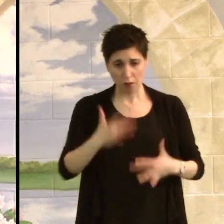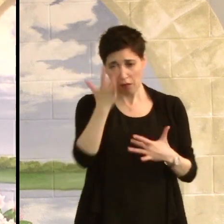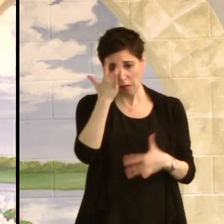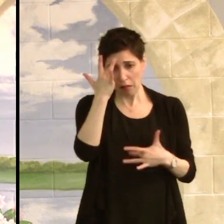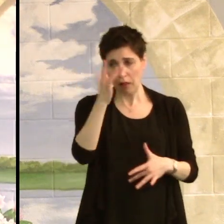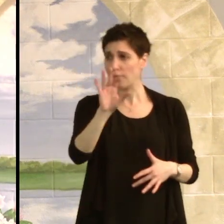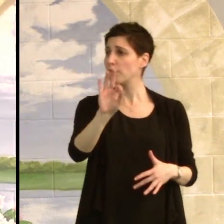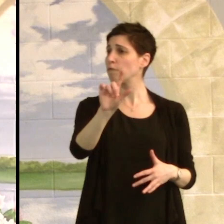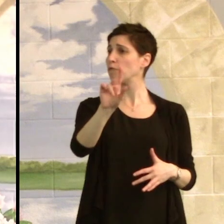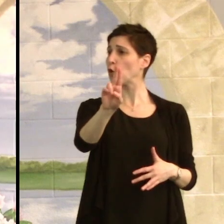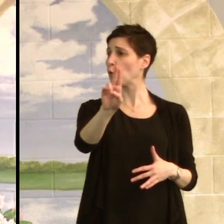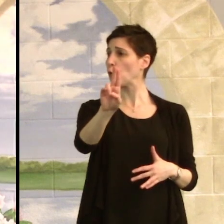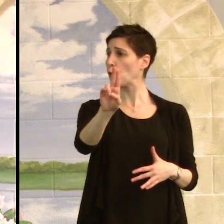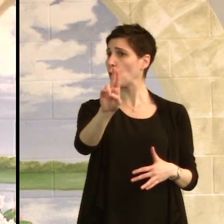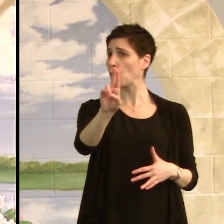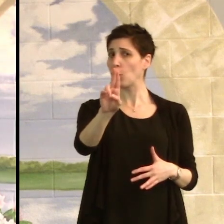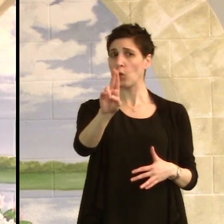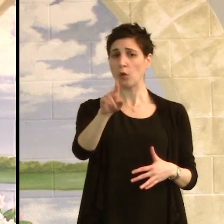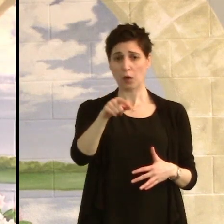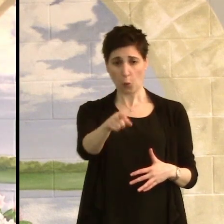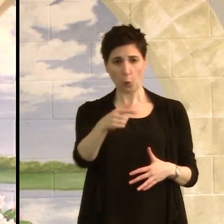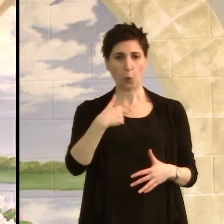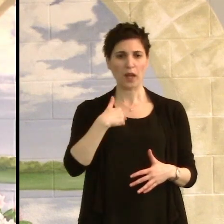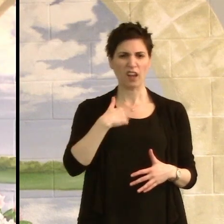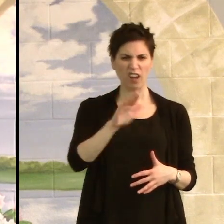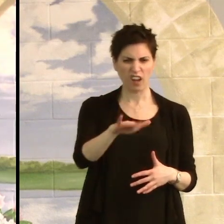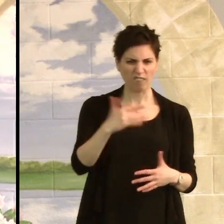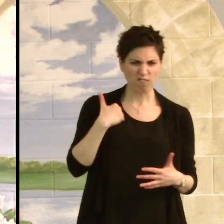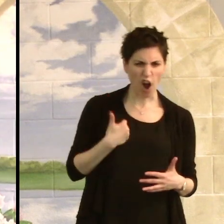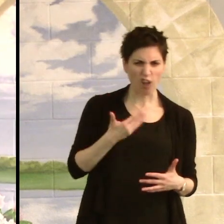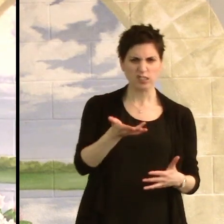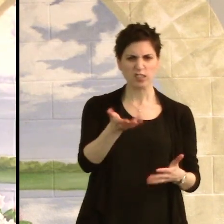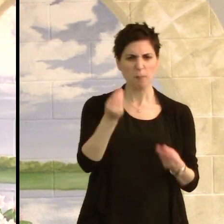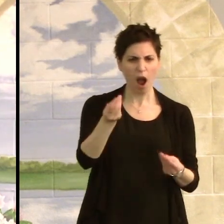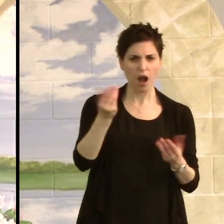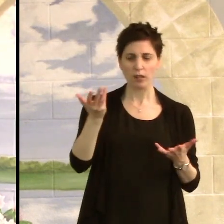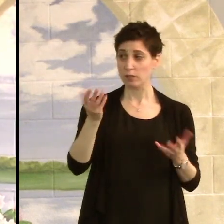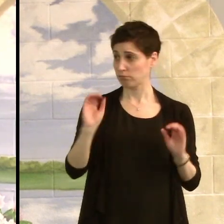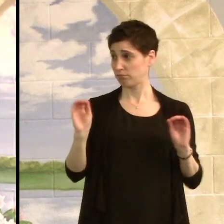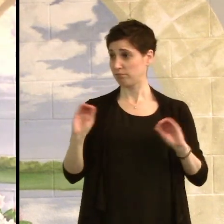but we tend to blame people for their mental state.